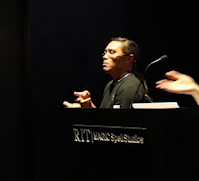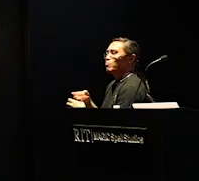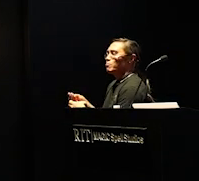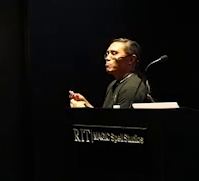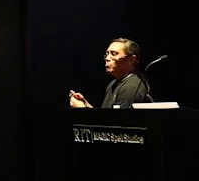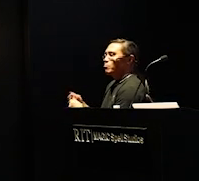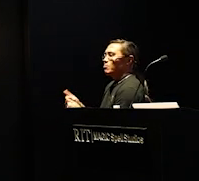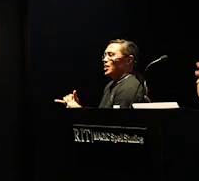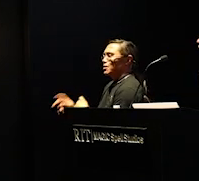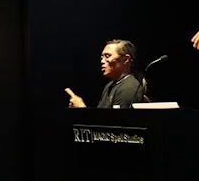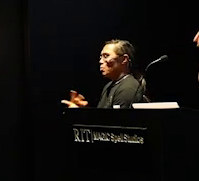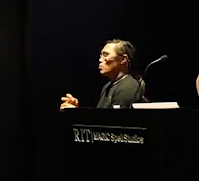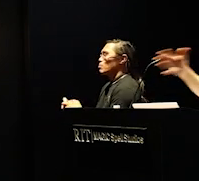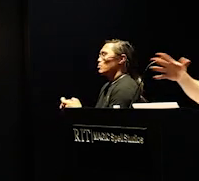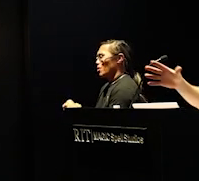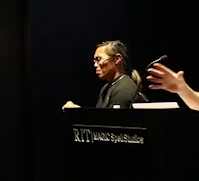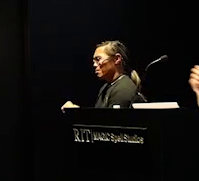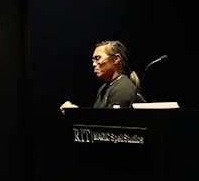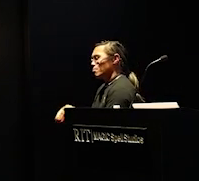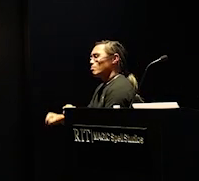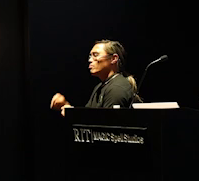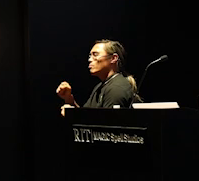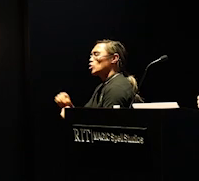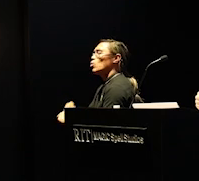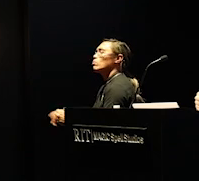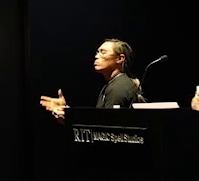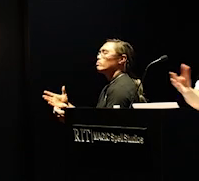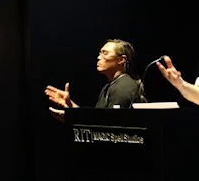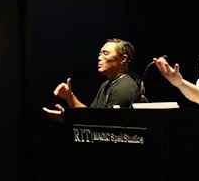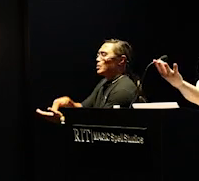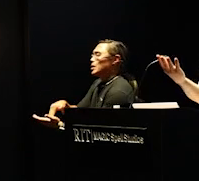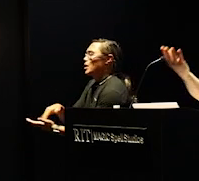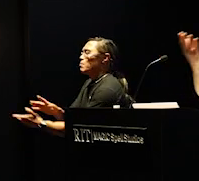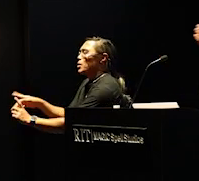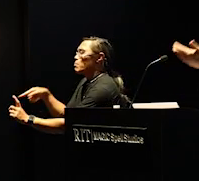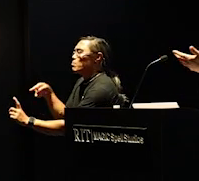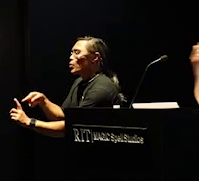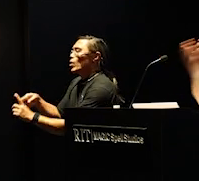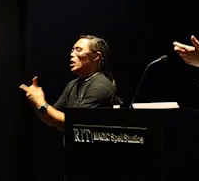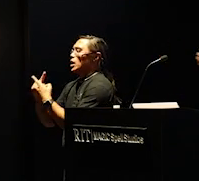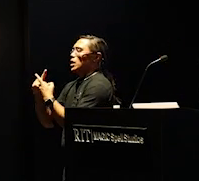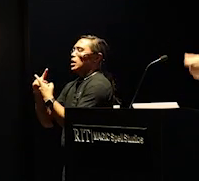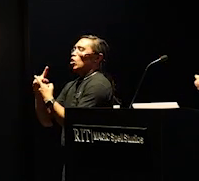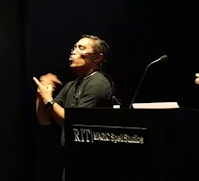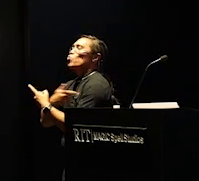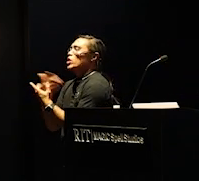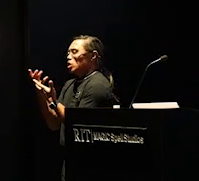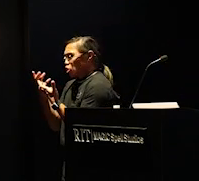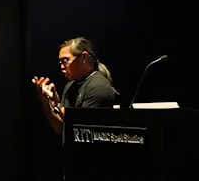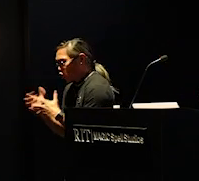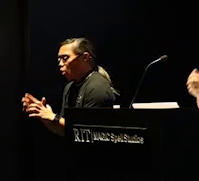fault. The host doesn't like, that's setting up all those tables. So we thought of this idea of we. Let's just say